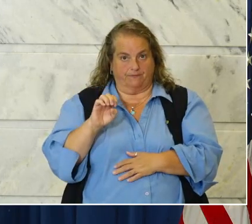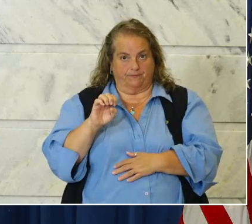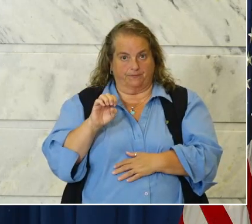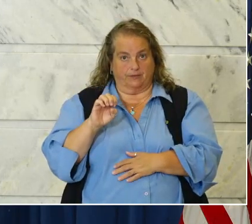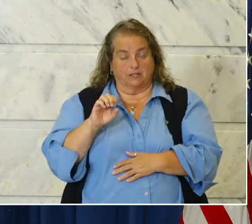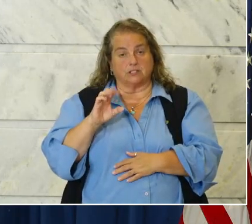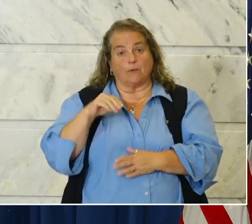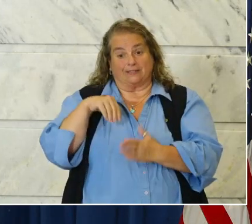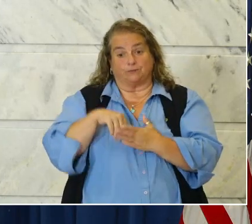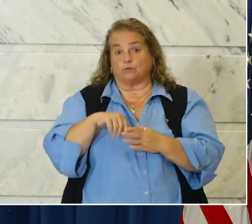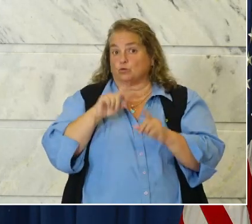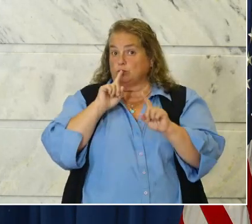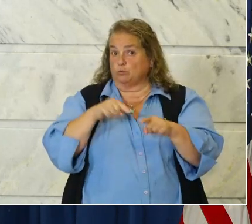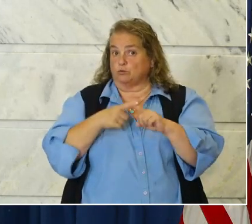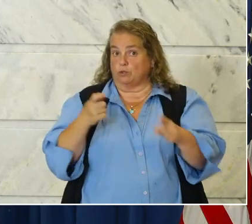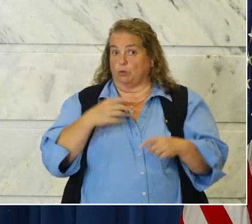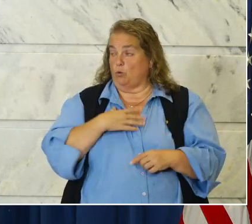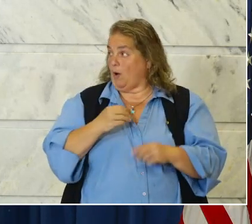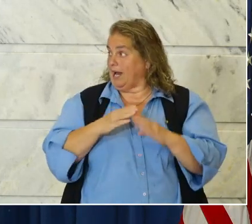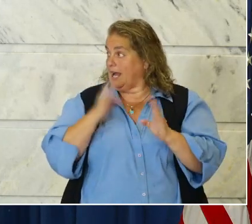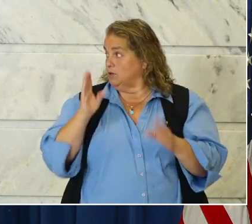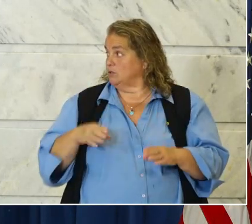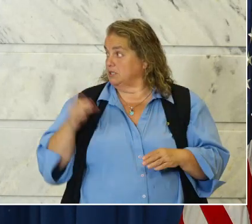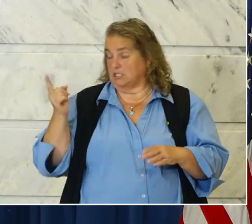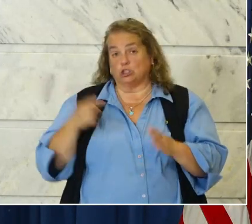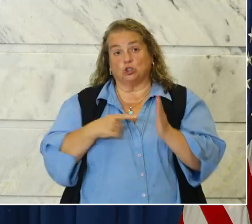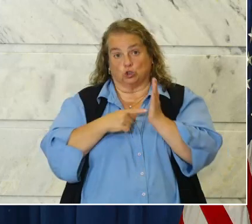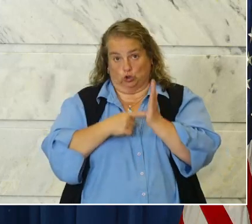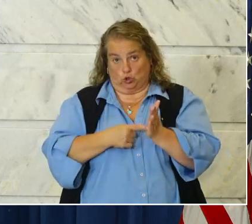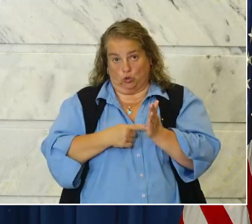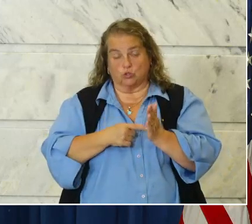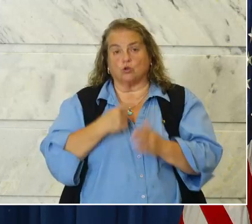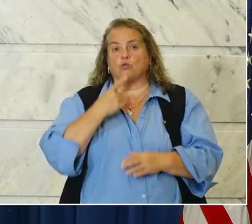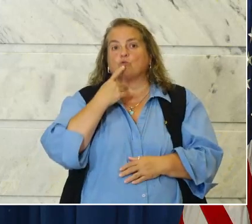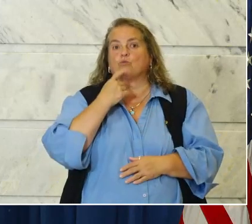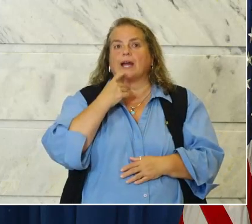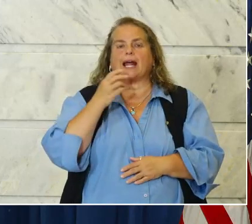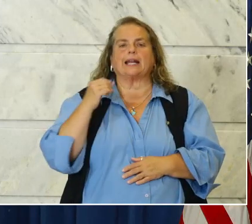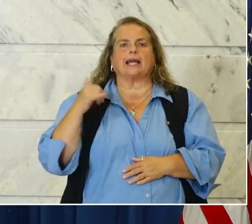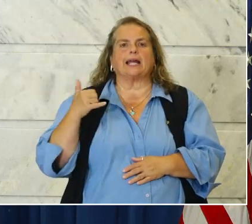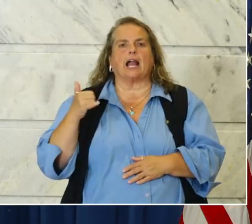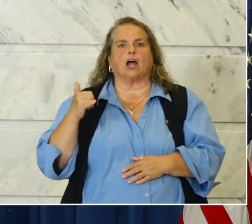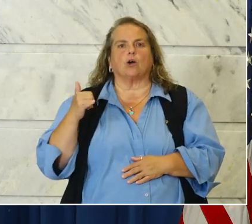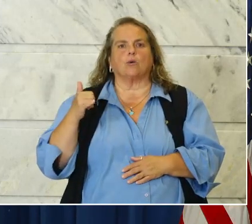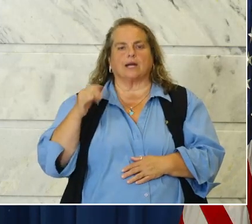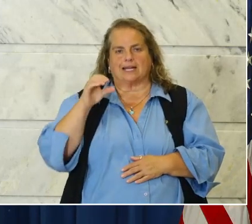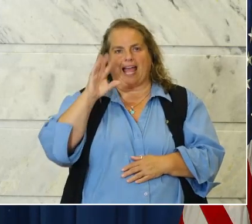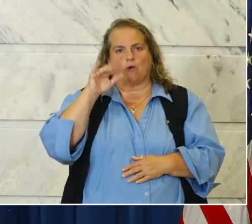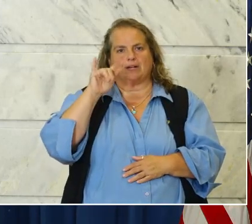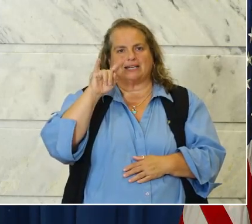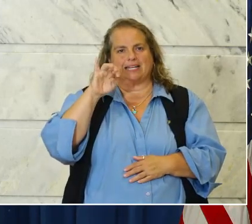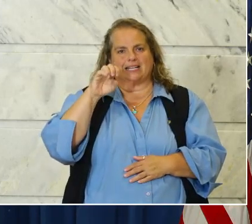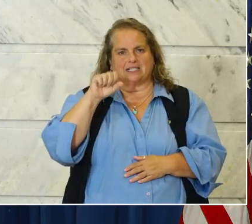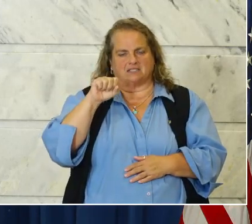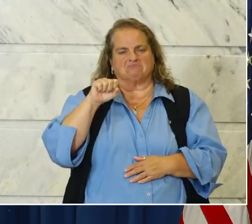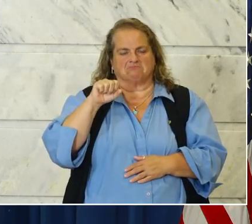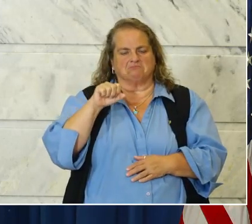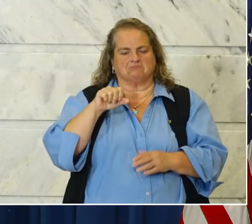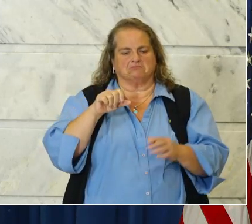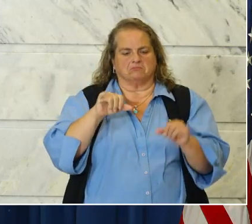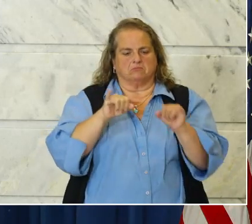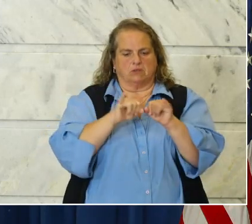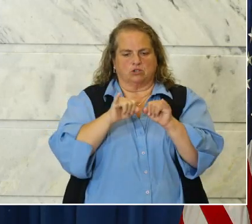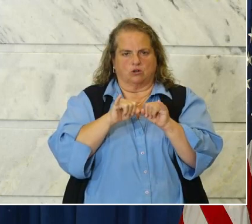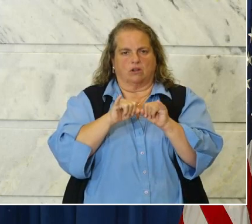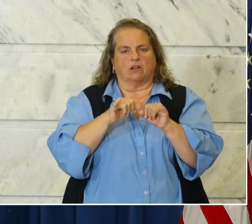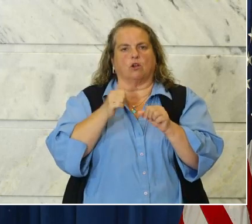this report from the White House, they show red and yellow, the counties that are, by their measurement criteria, in